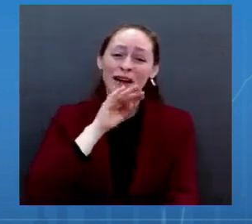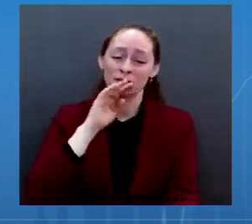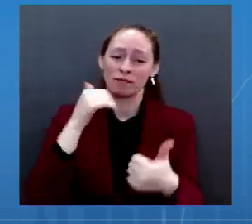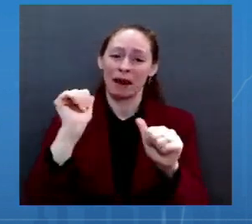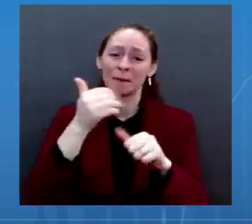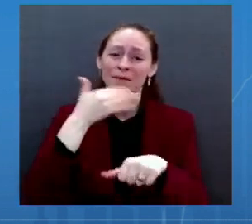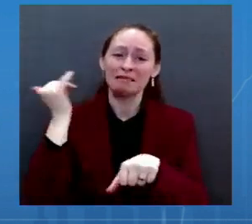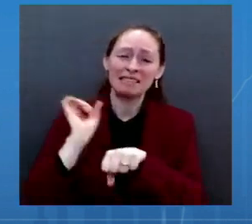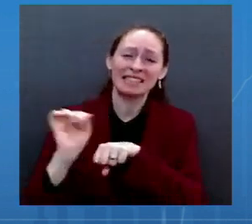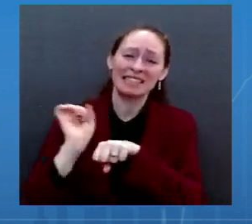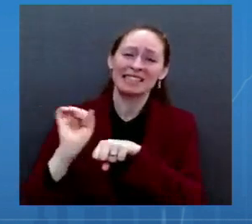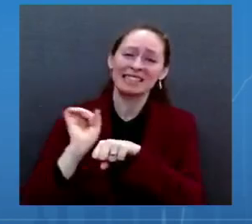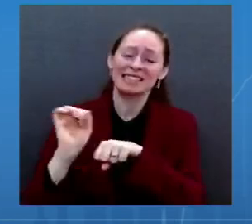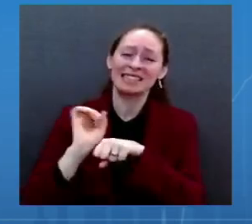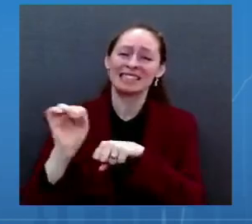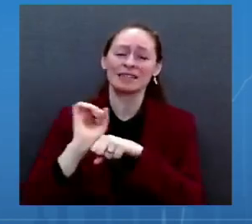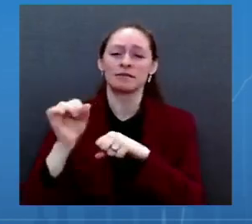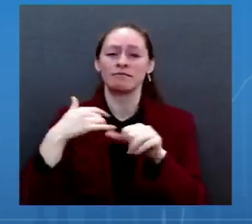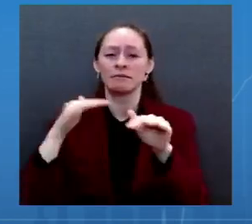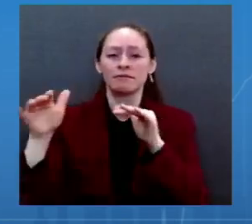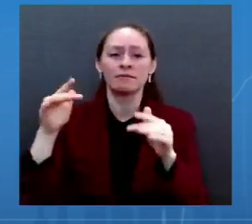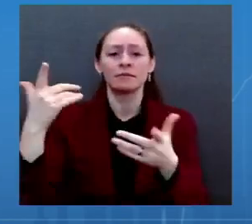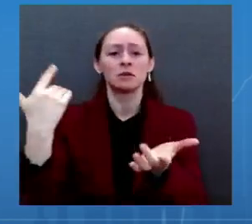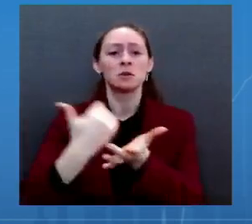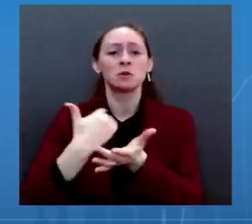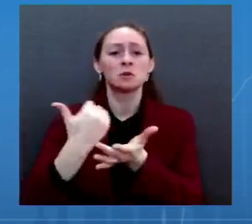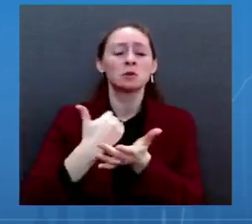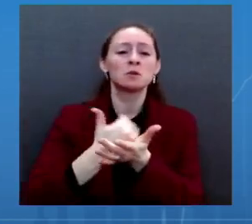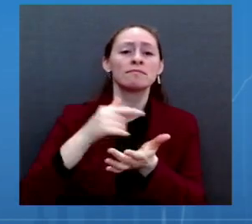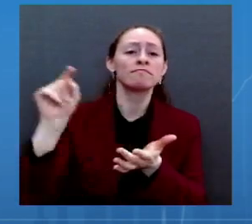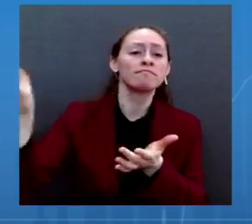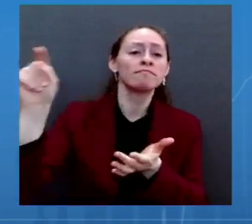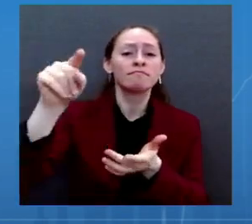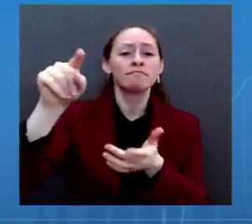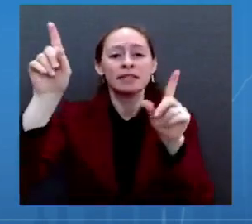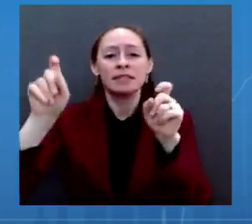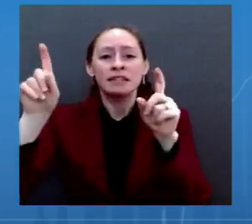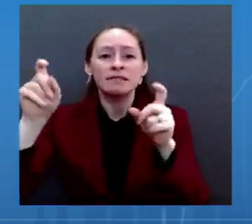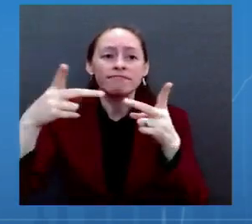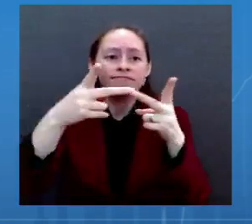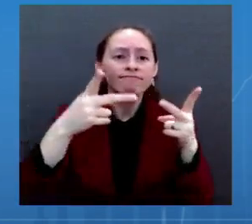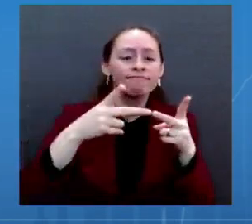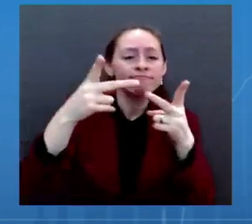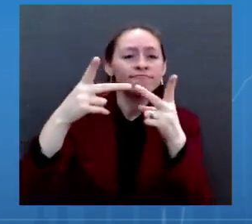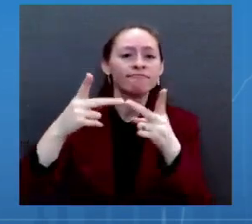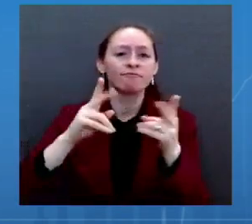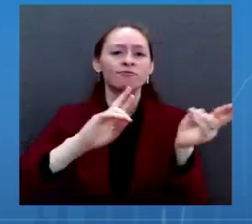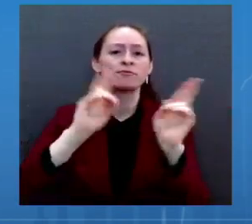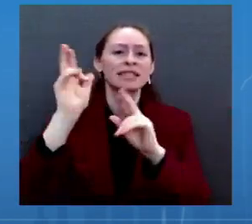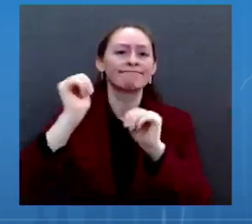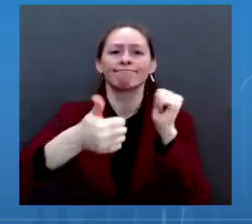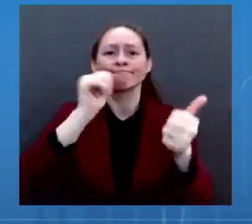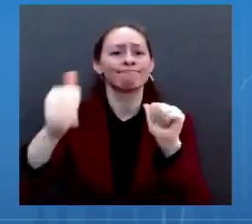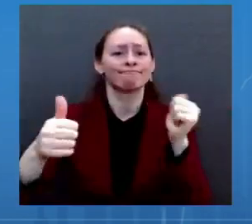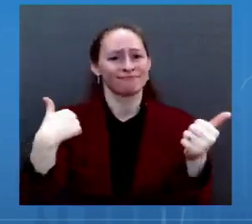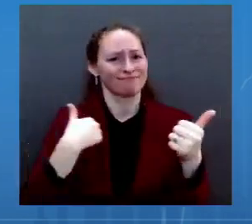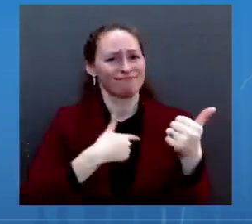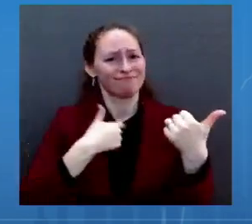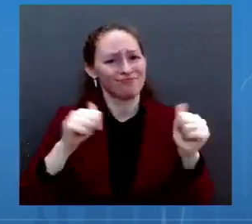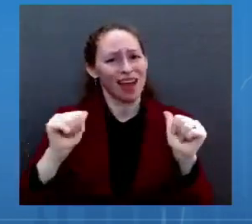sites, as I mentioned in my opening comments, across many states. There are 20,000 free testing sites.